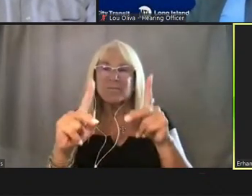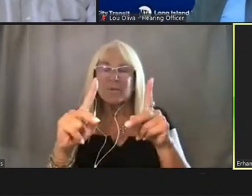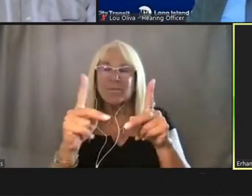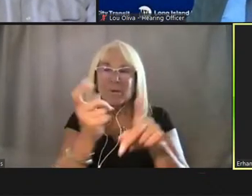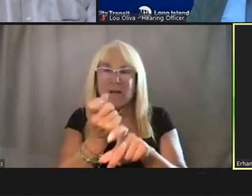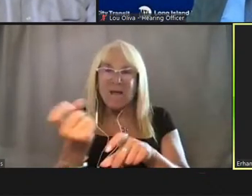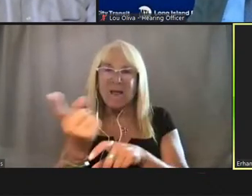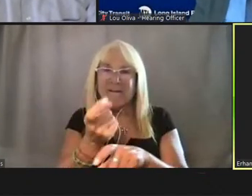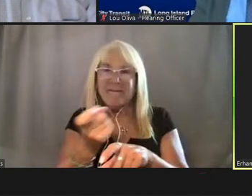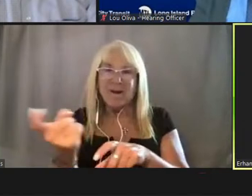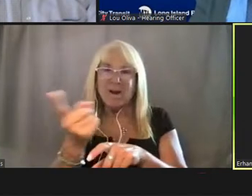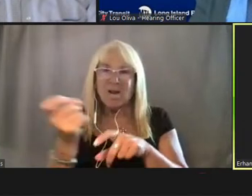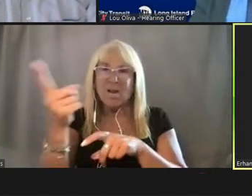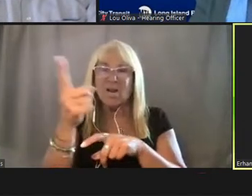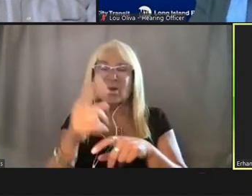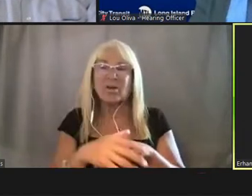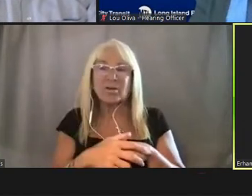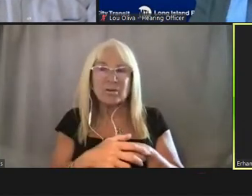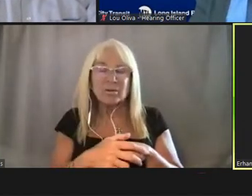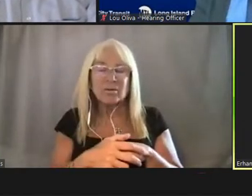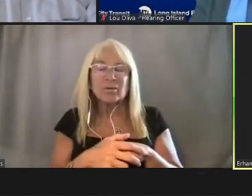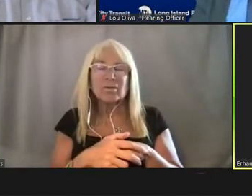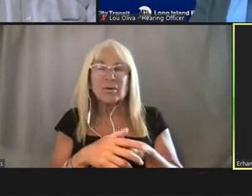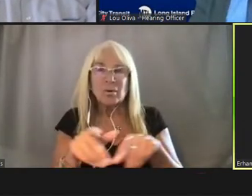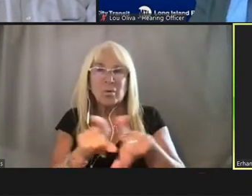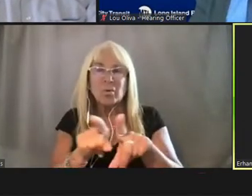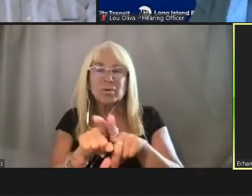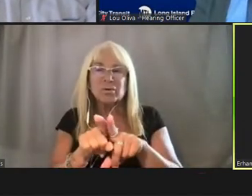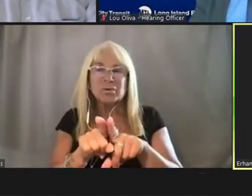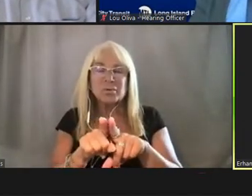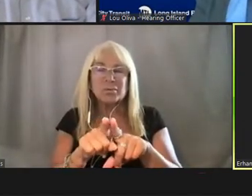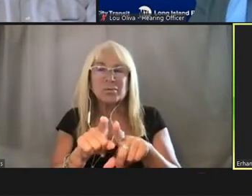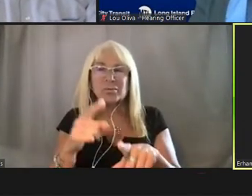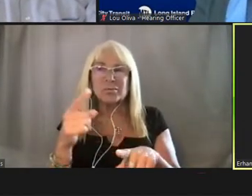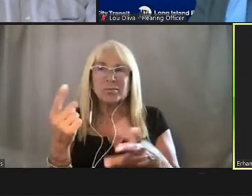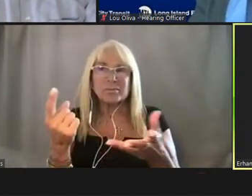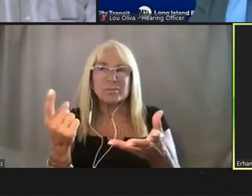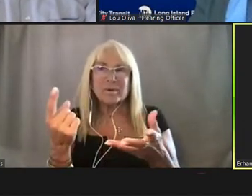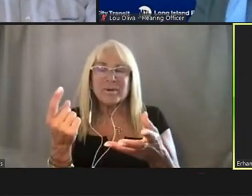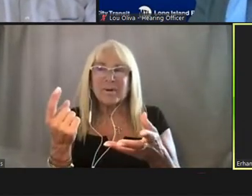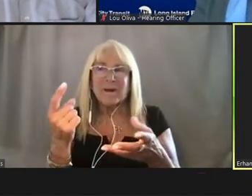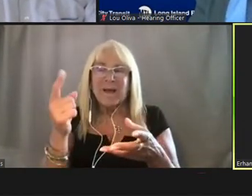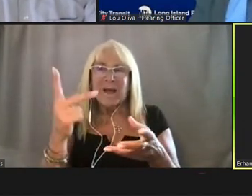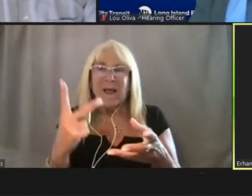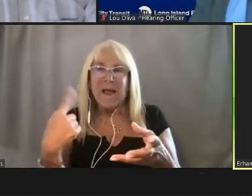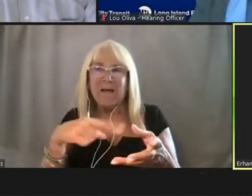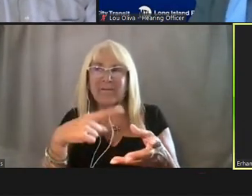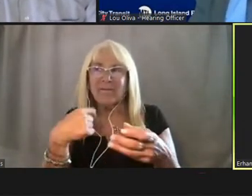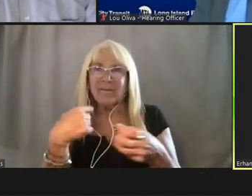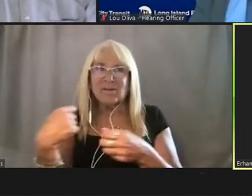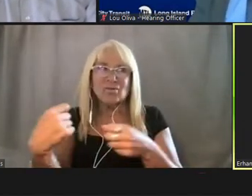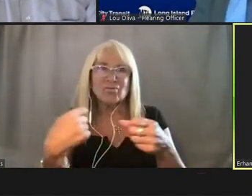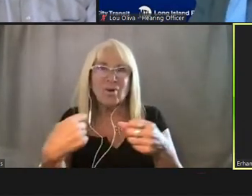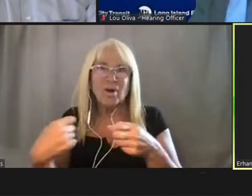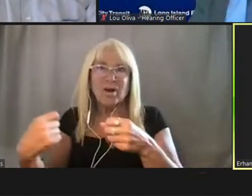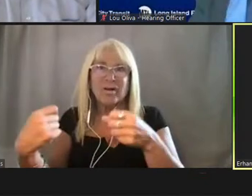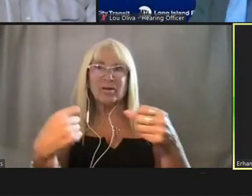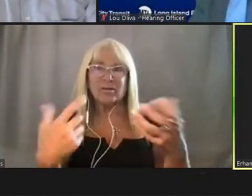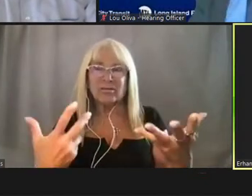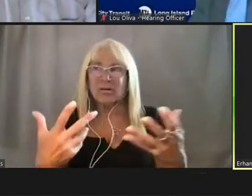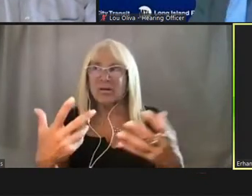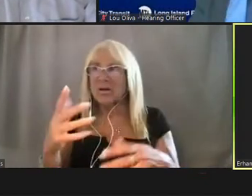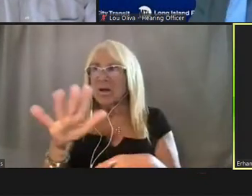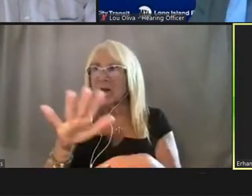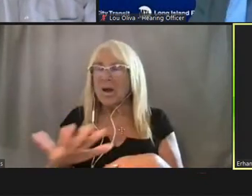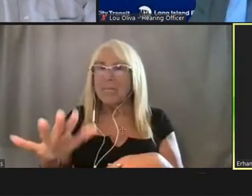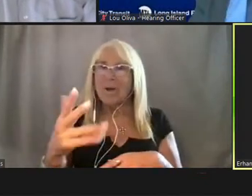um there is also another fact that only half of us are on the road currently uh about 13